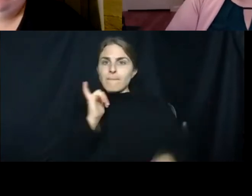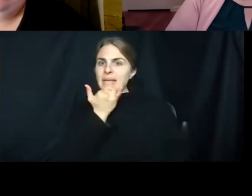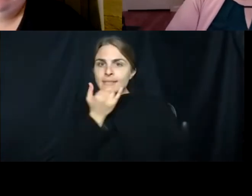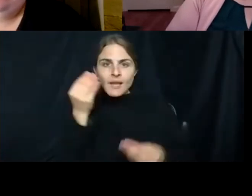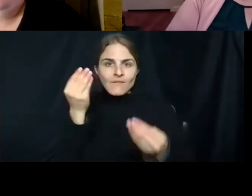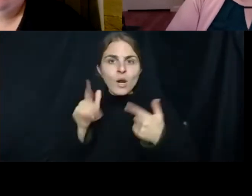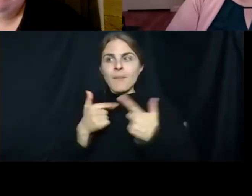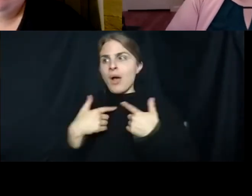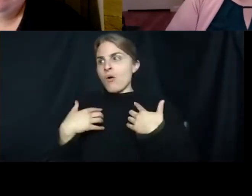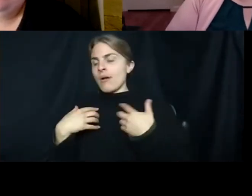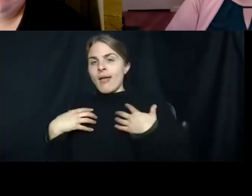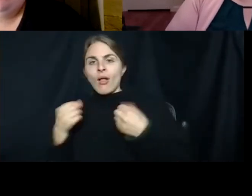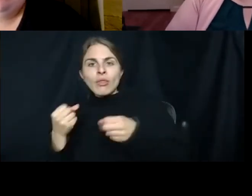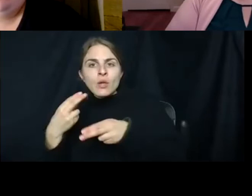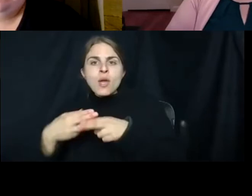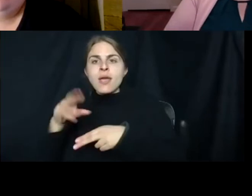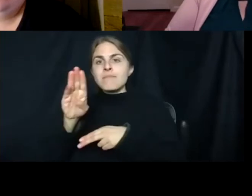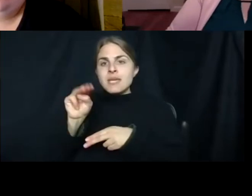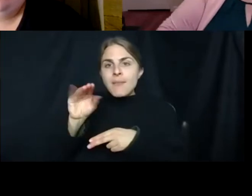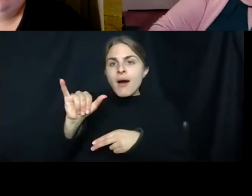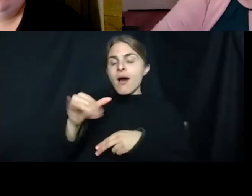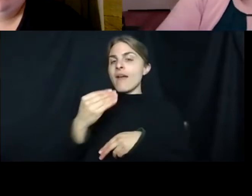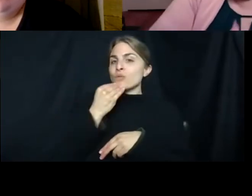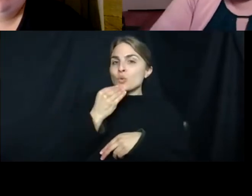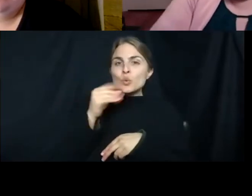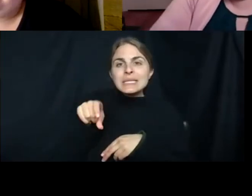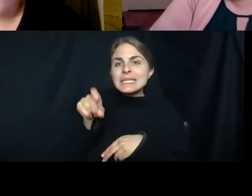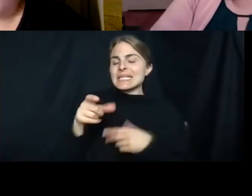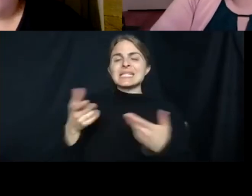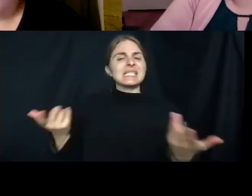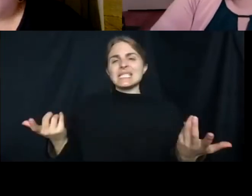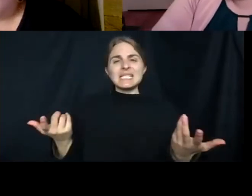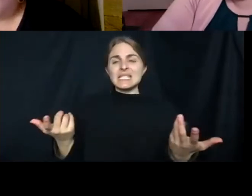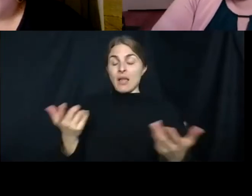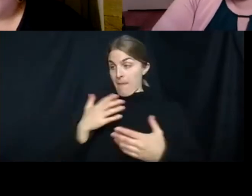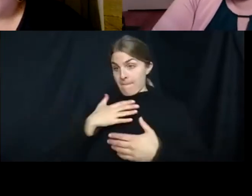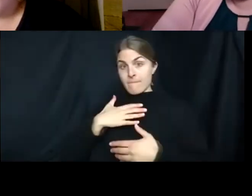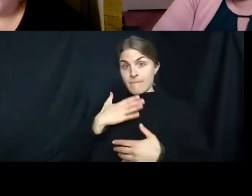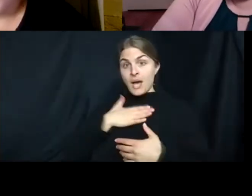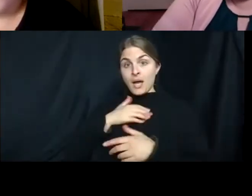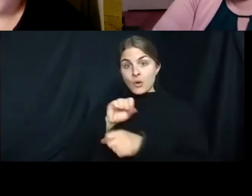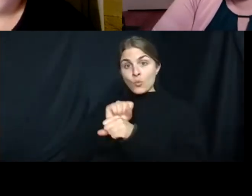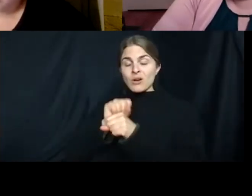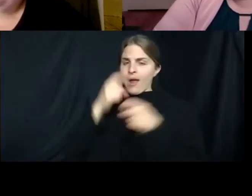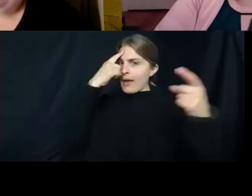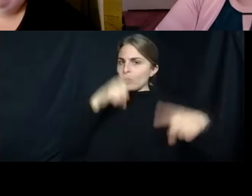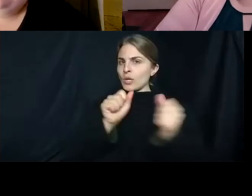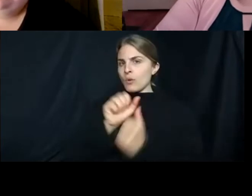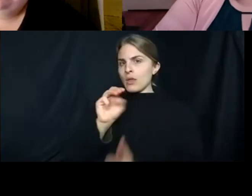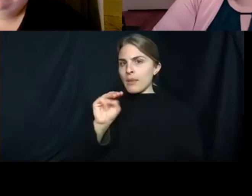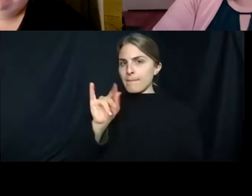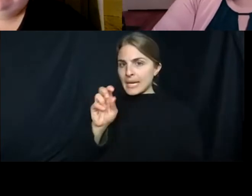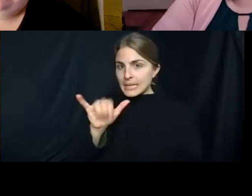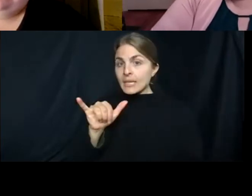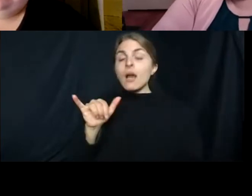BMI, food needs. And yeah, and it's like, even like with my work, I would completely agree with Mikey that like, unless you're actually